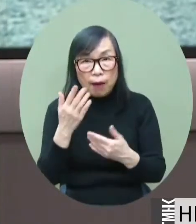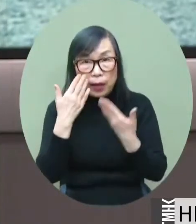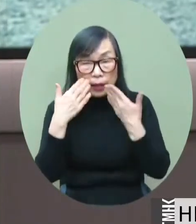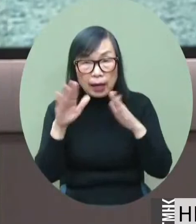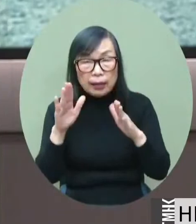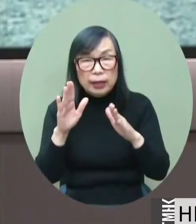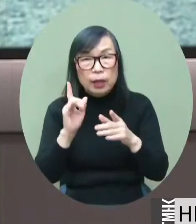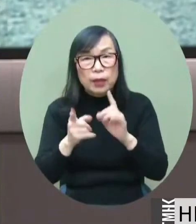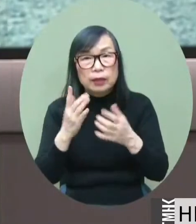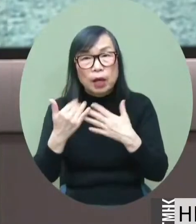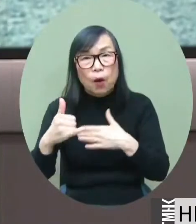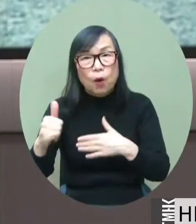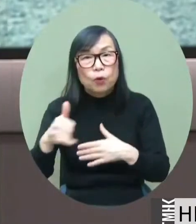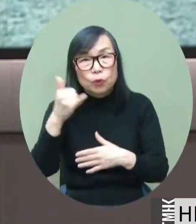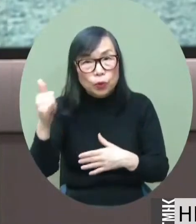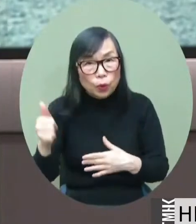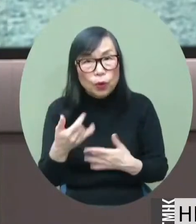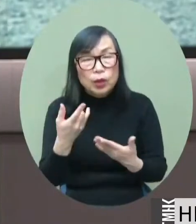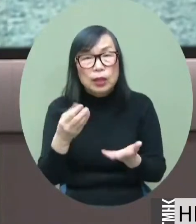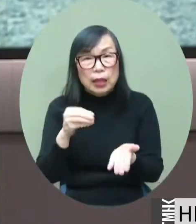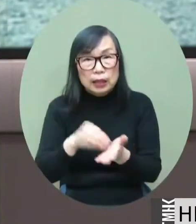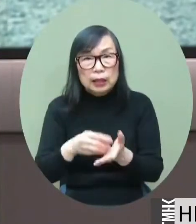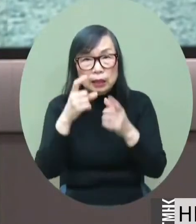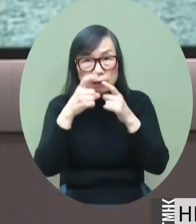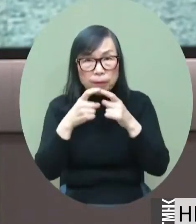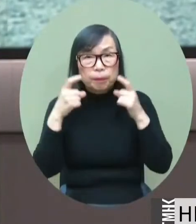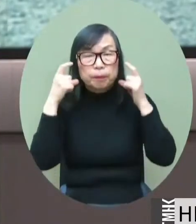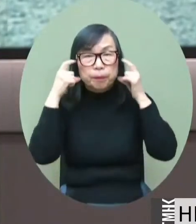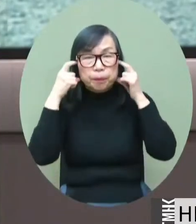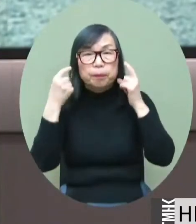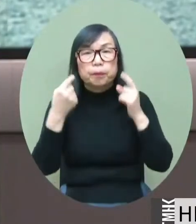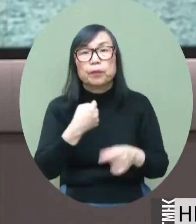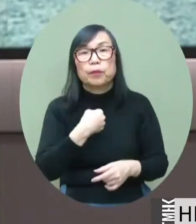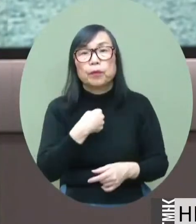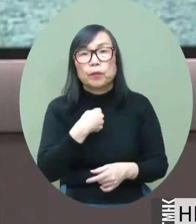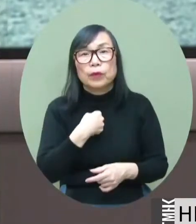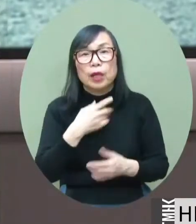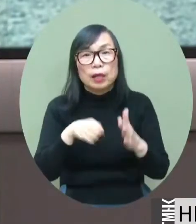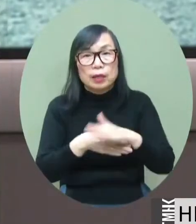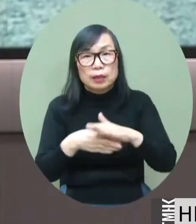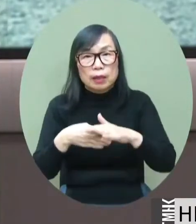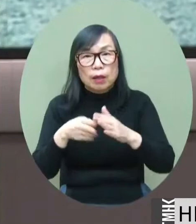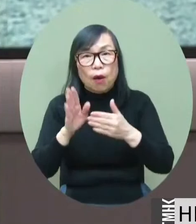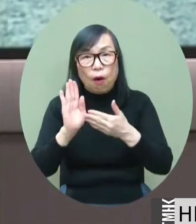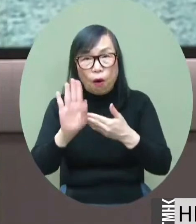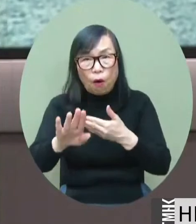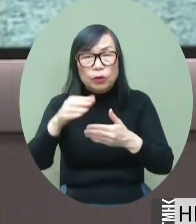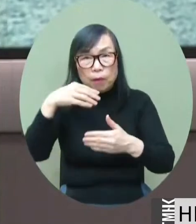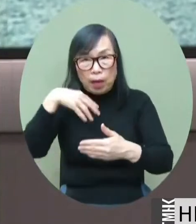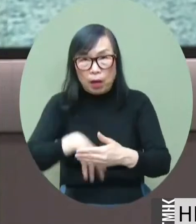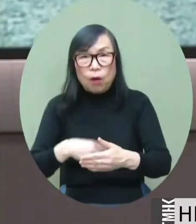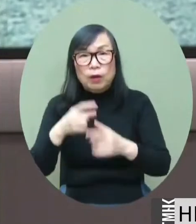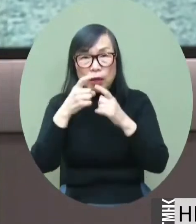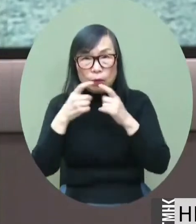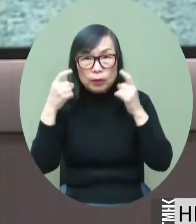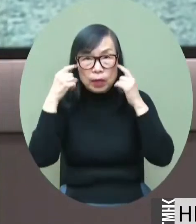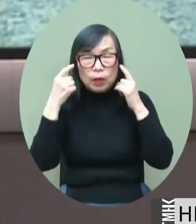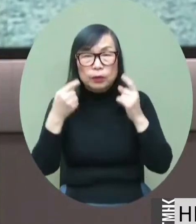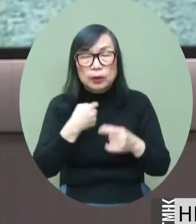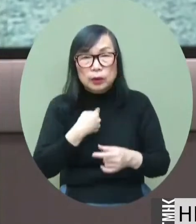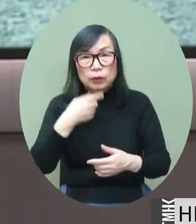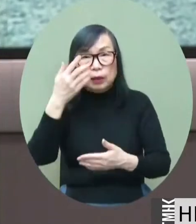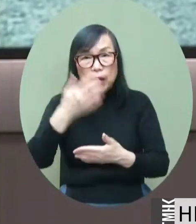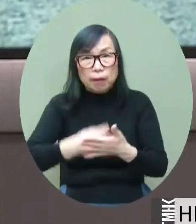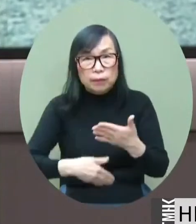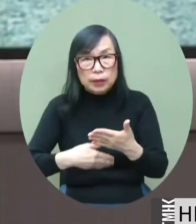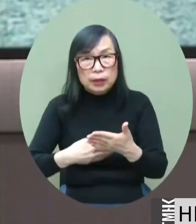times, during the holidays, when members of the public go out, they must wear their masks properly, whether